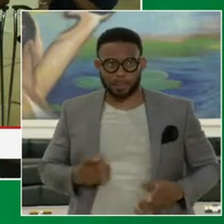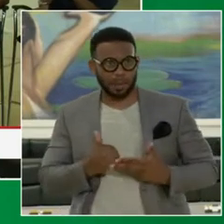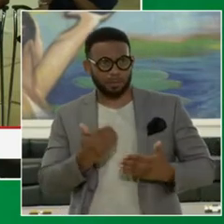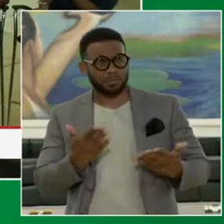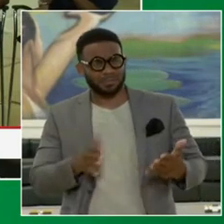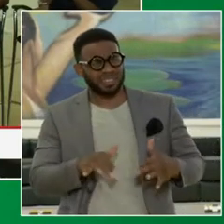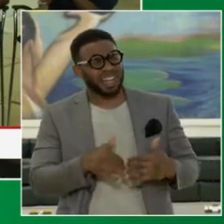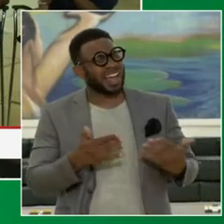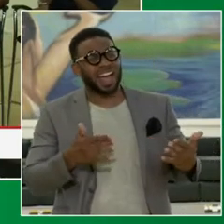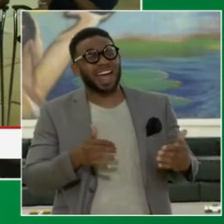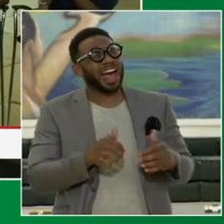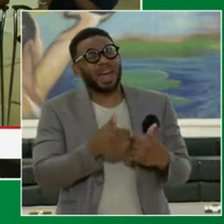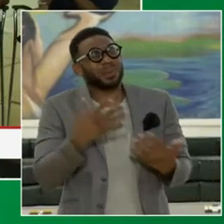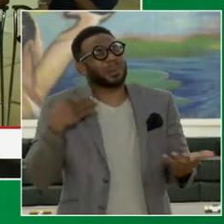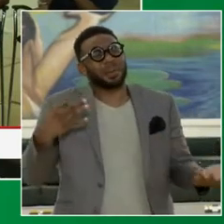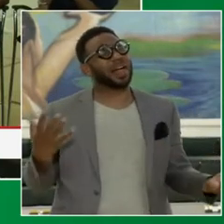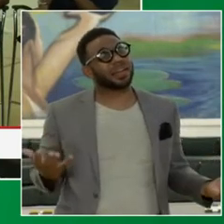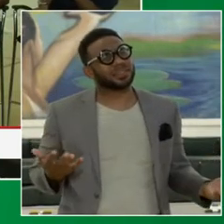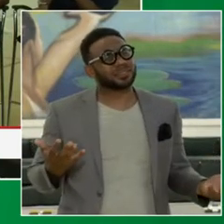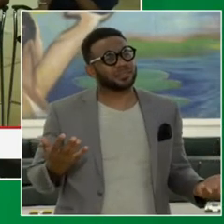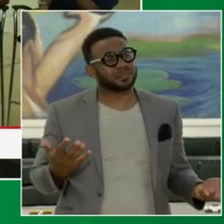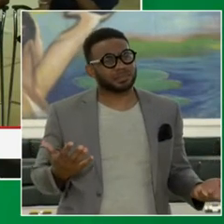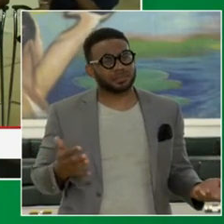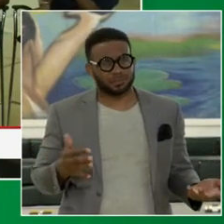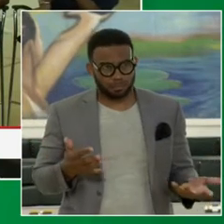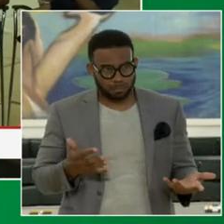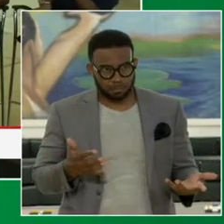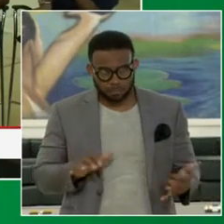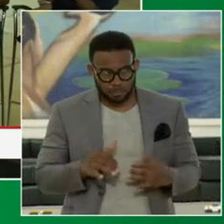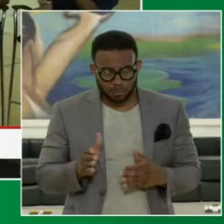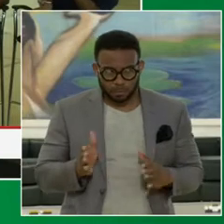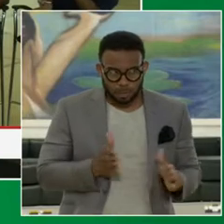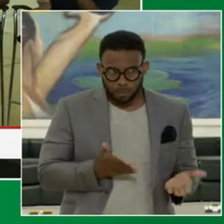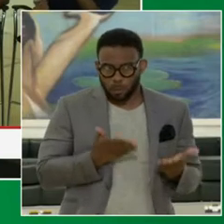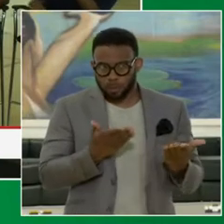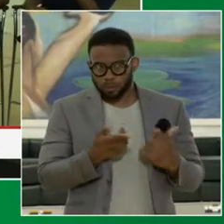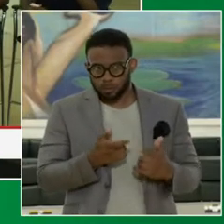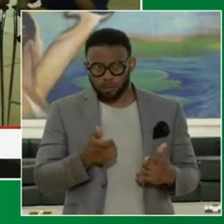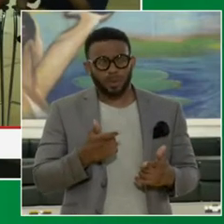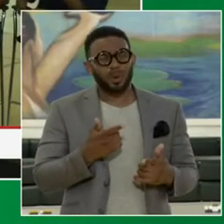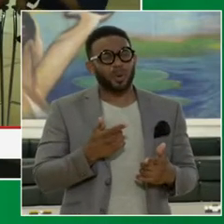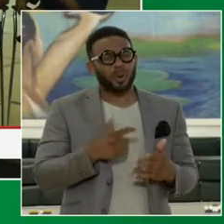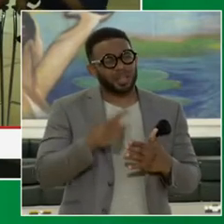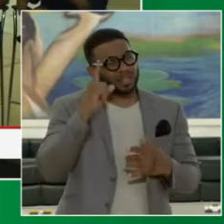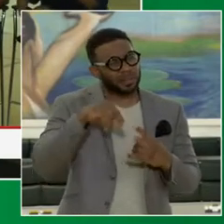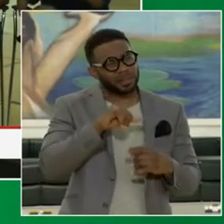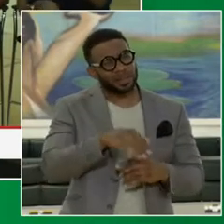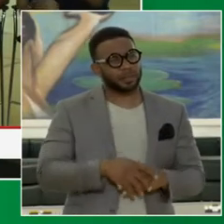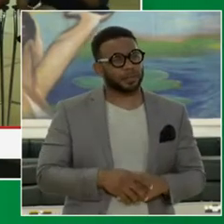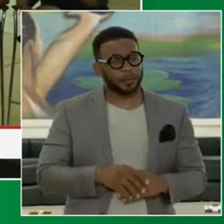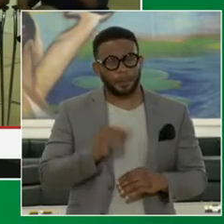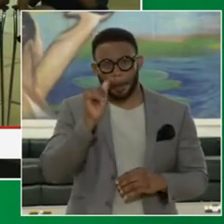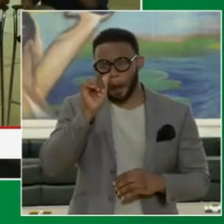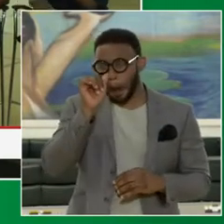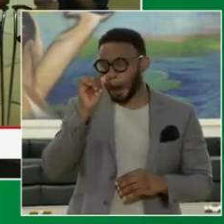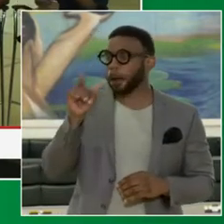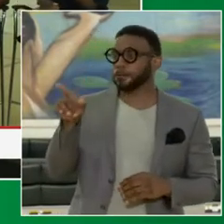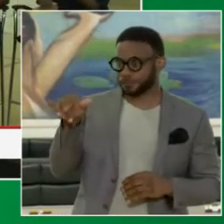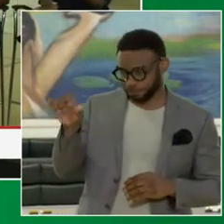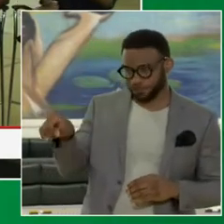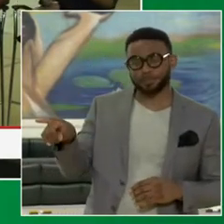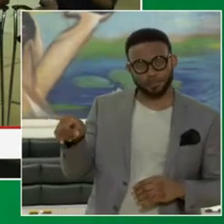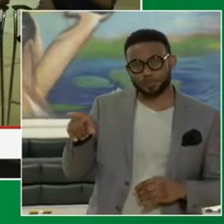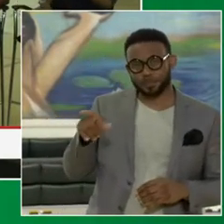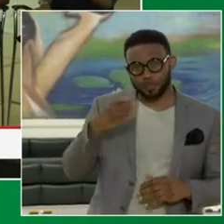the community, so how do you get a plan or a proposal from them? Sure. What should people think about when they're putting these together? Yeah, so I